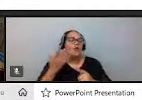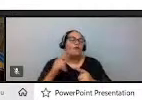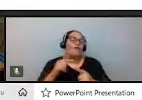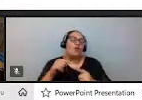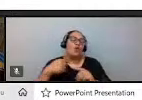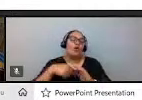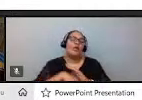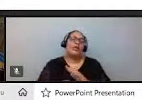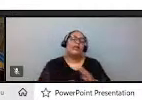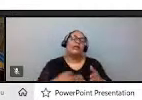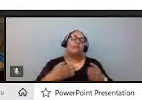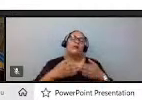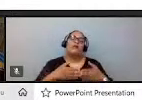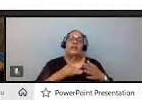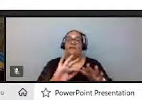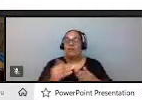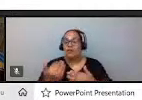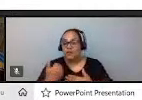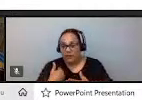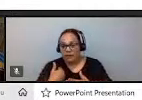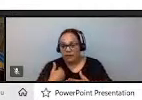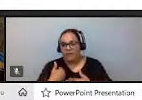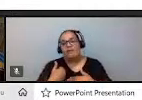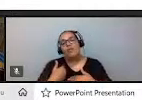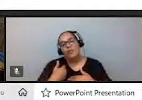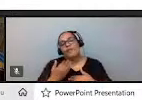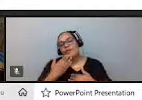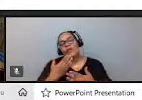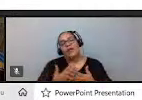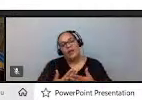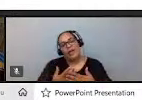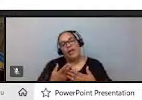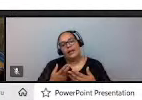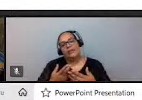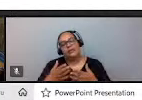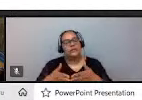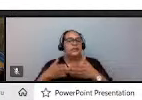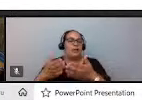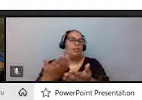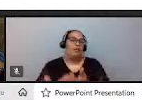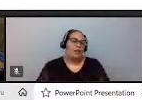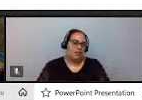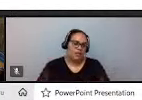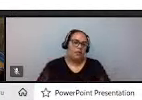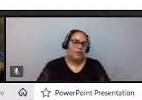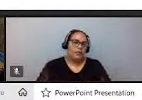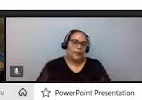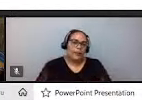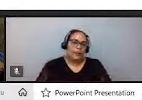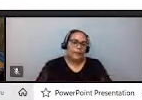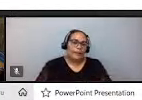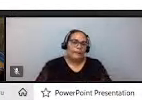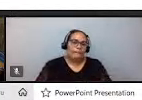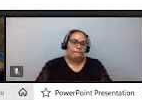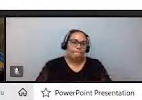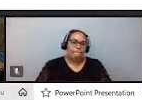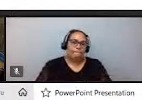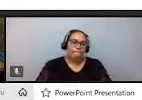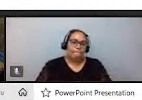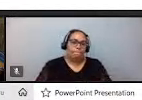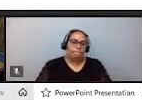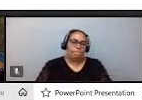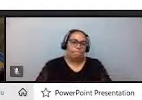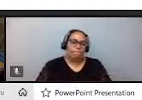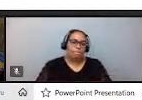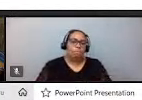draft vessels whether they are safe uh and able to to be sailed um the the